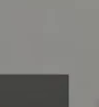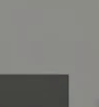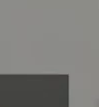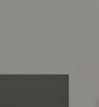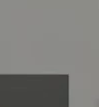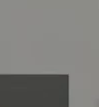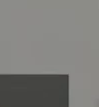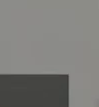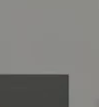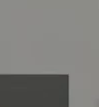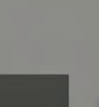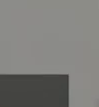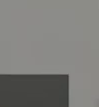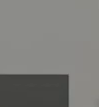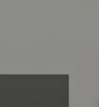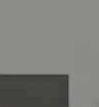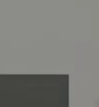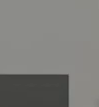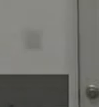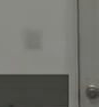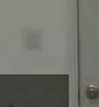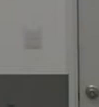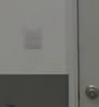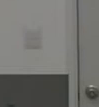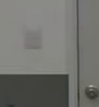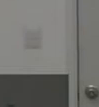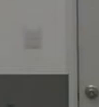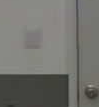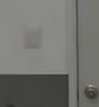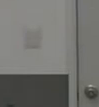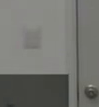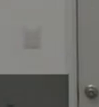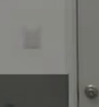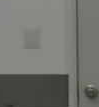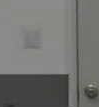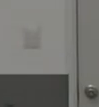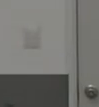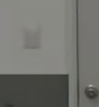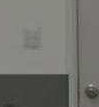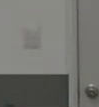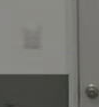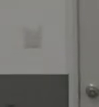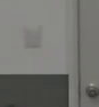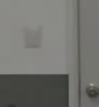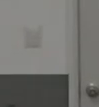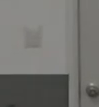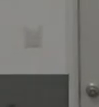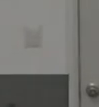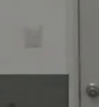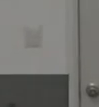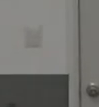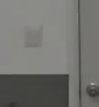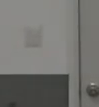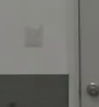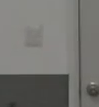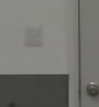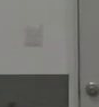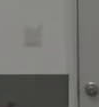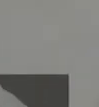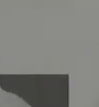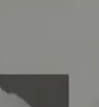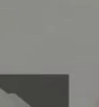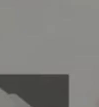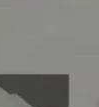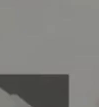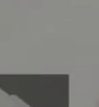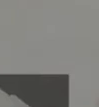mask during the totality of your work shift. If you need to cough